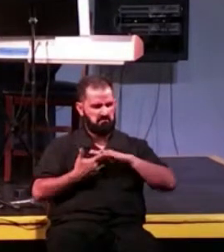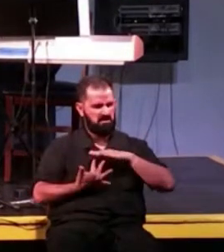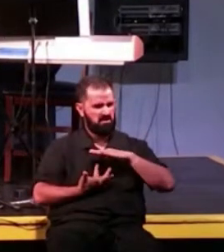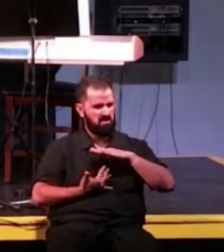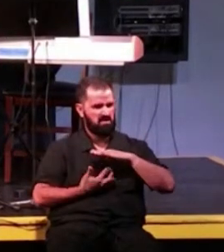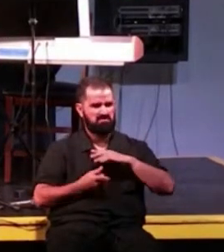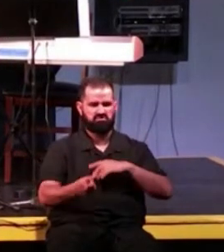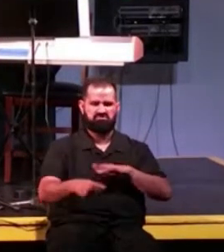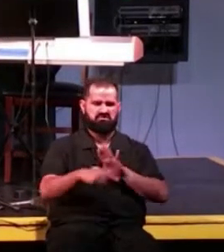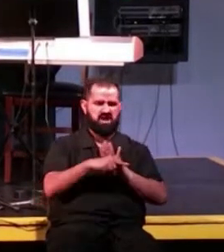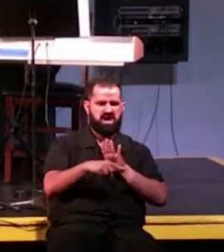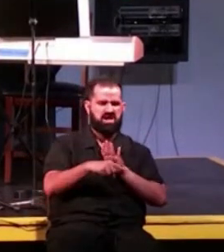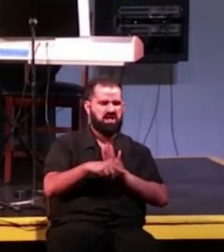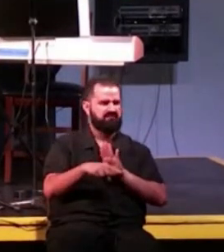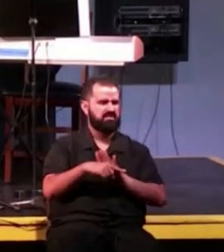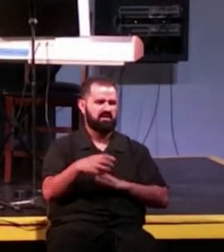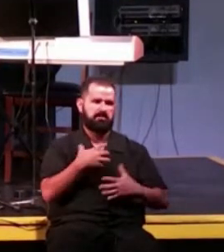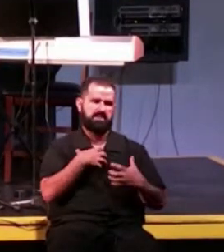negative.